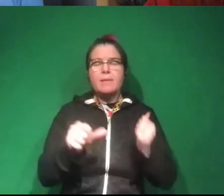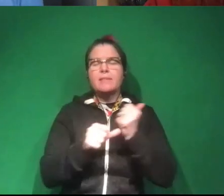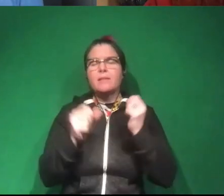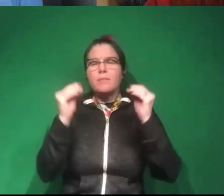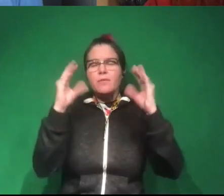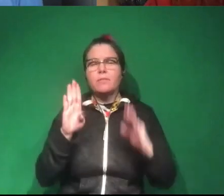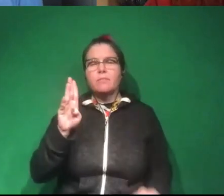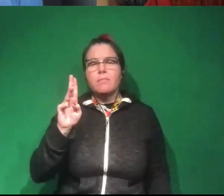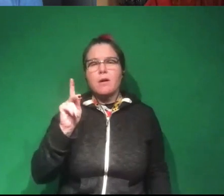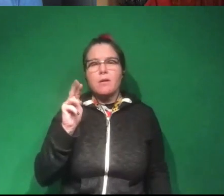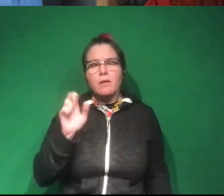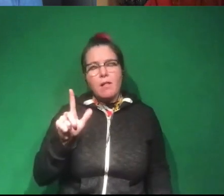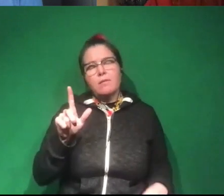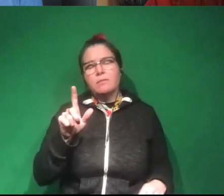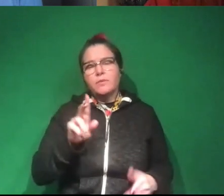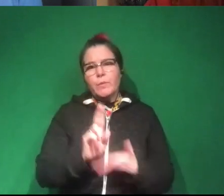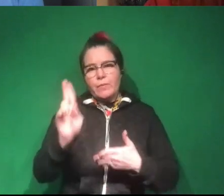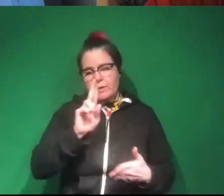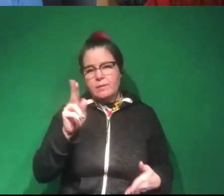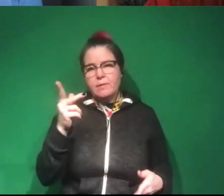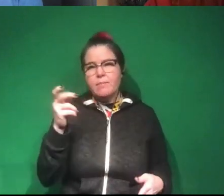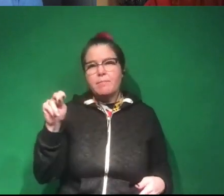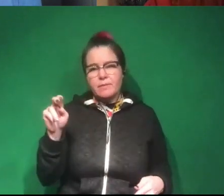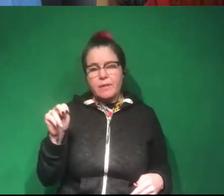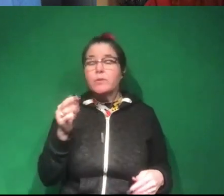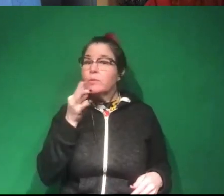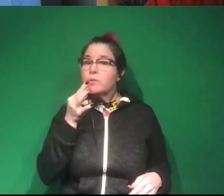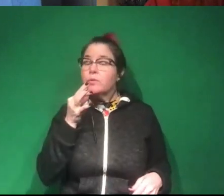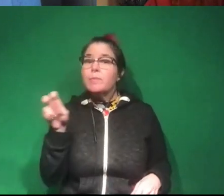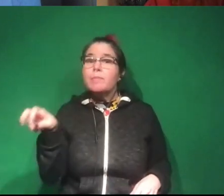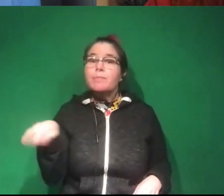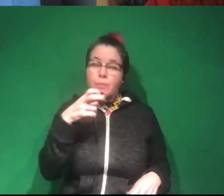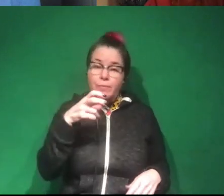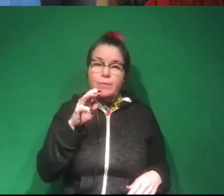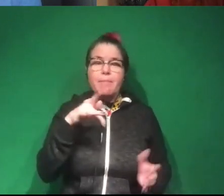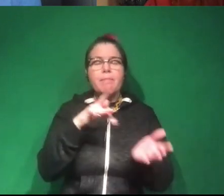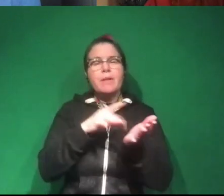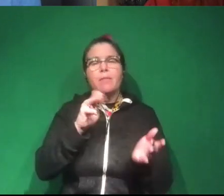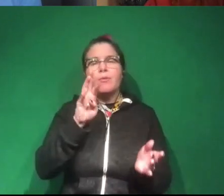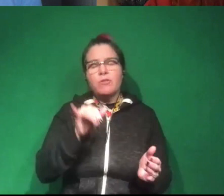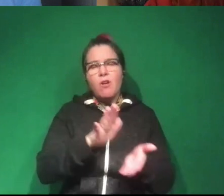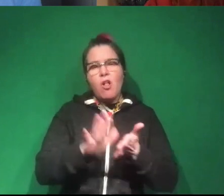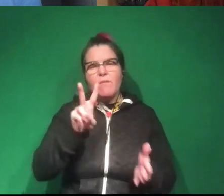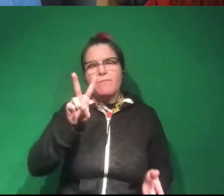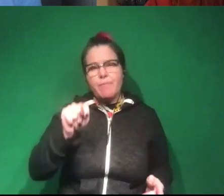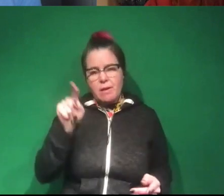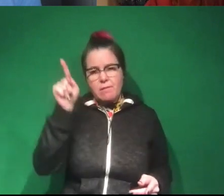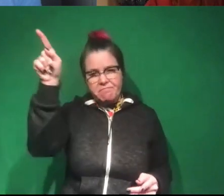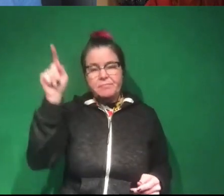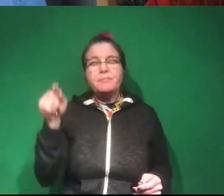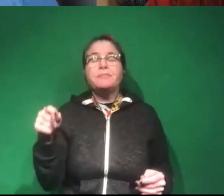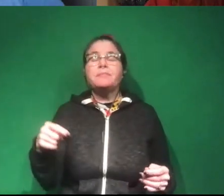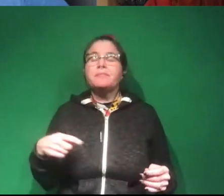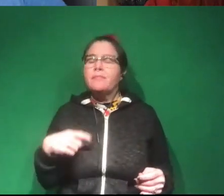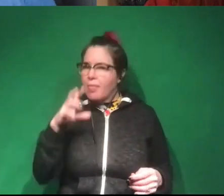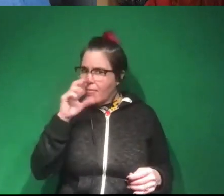Bucknell University in Pennsylvania, but I'll soon be heading to Middlebury College in Vermont. My interest in ants is